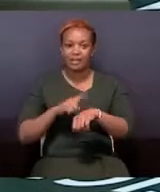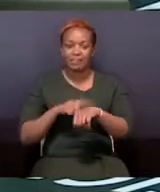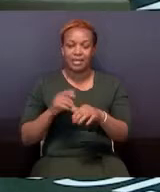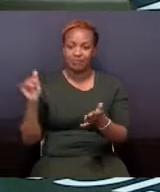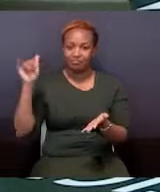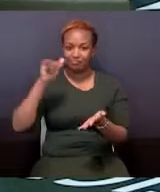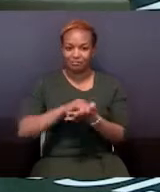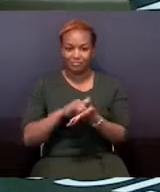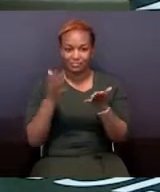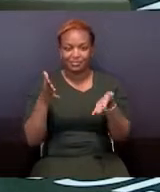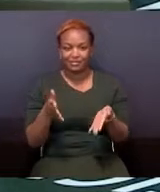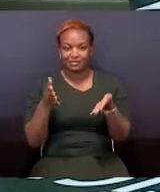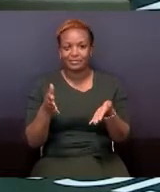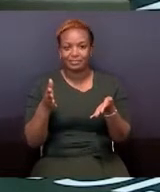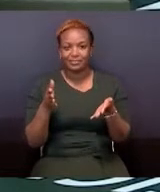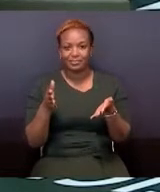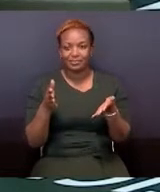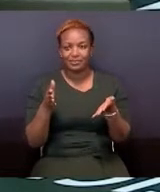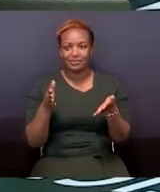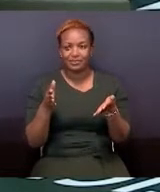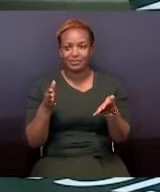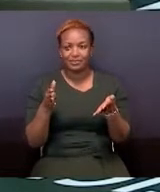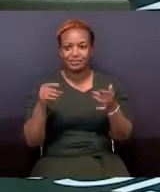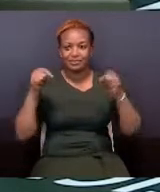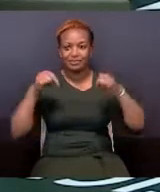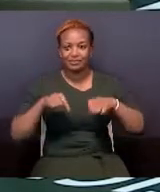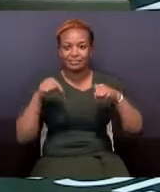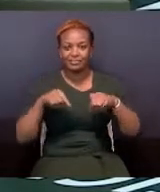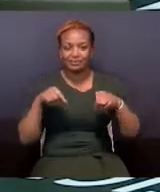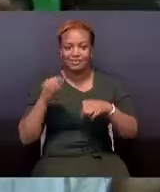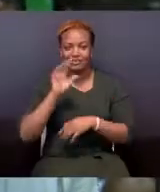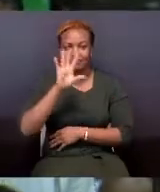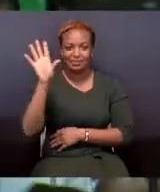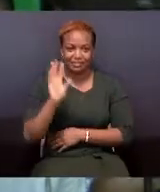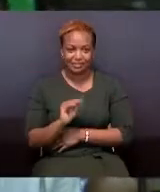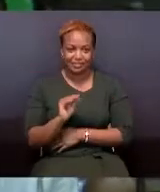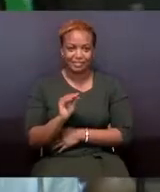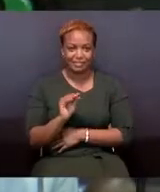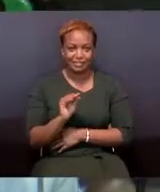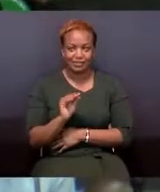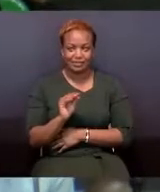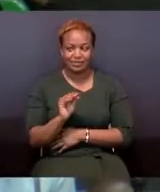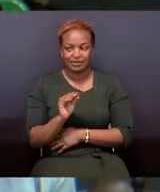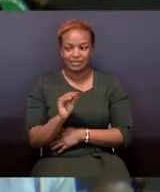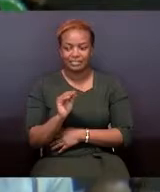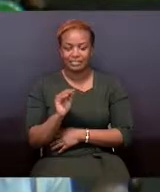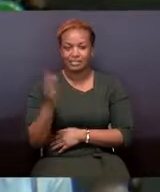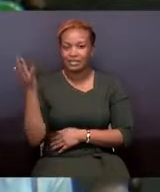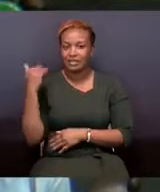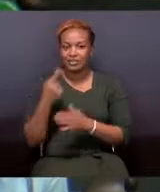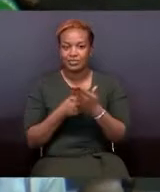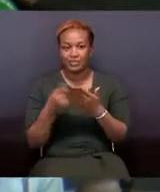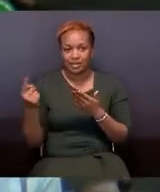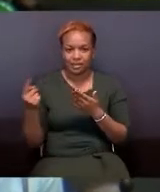that I could see from the aircraft, I mean, there's parts of Africa. Sadly, I was at Africa Oil Week in Cape Town last week.